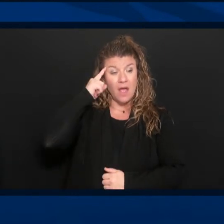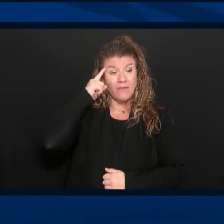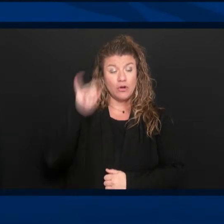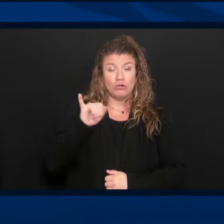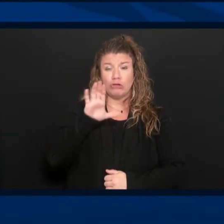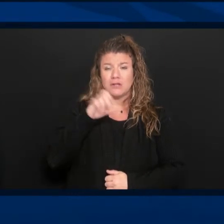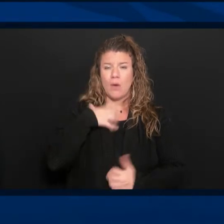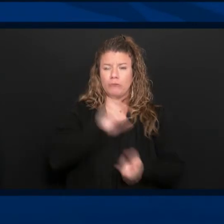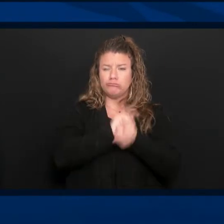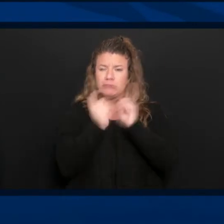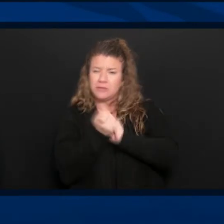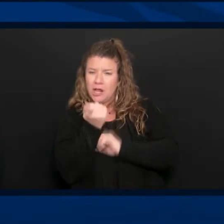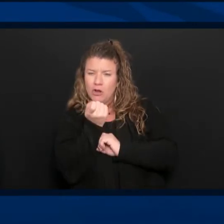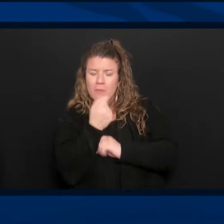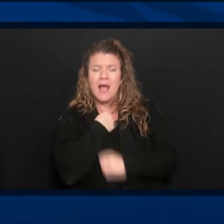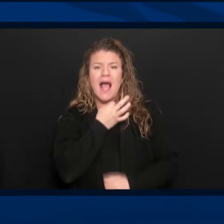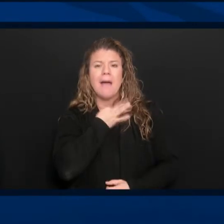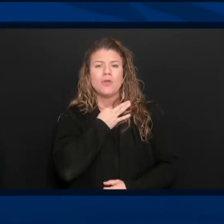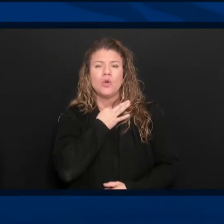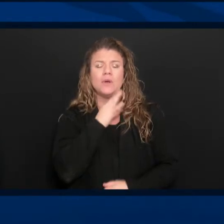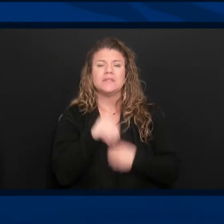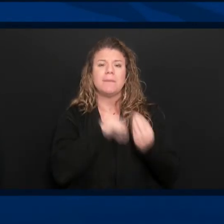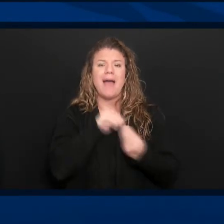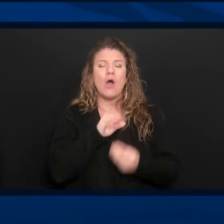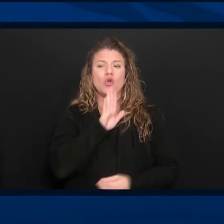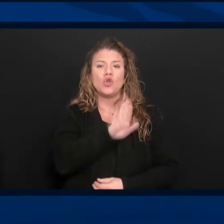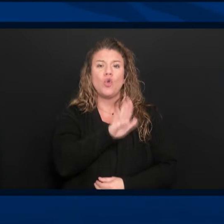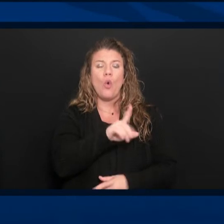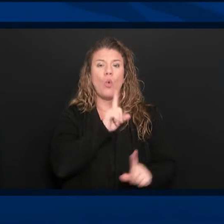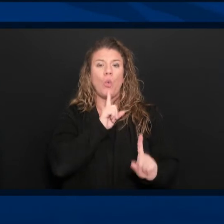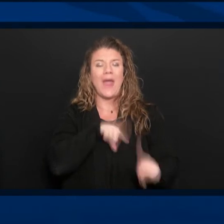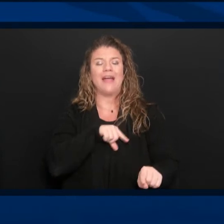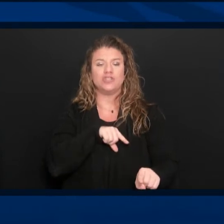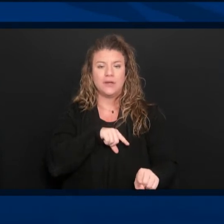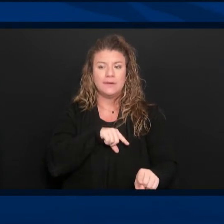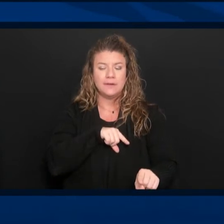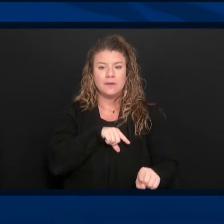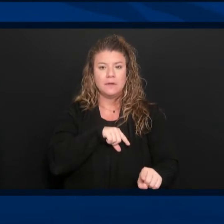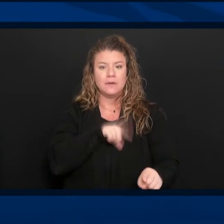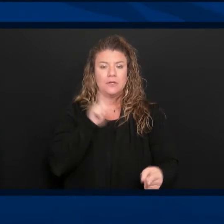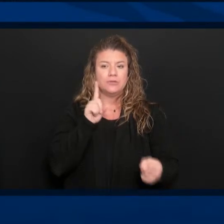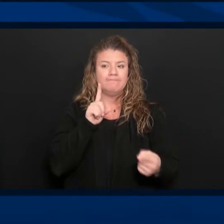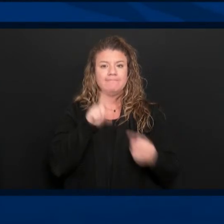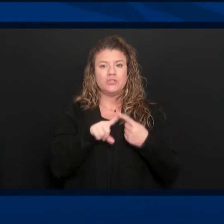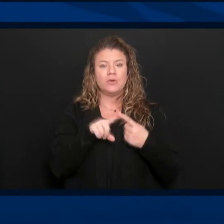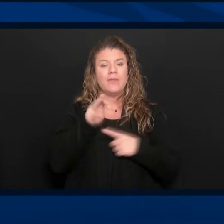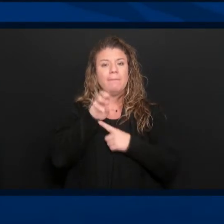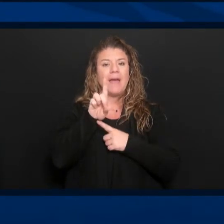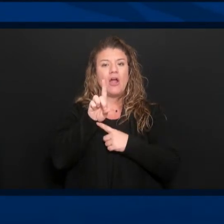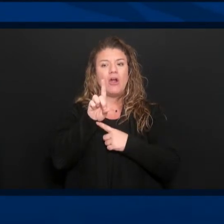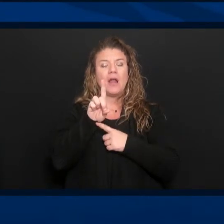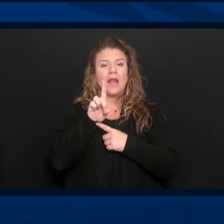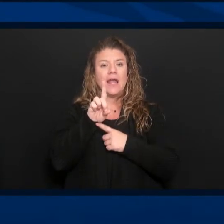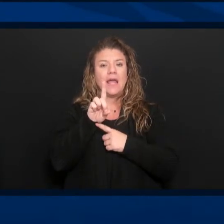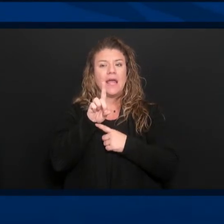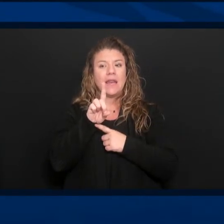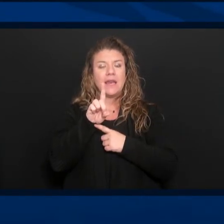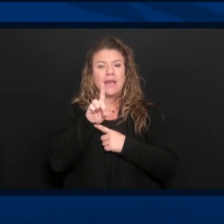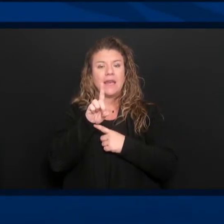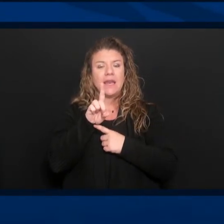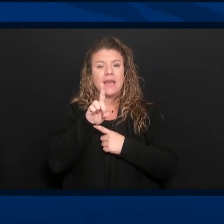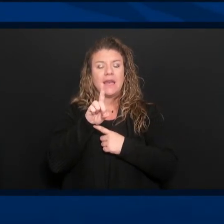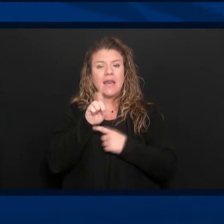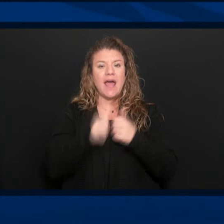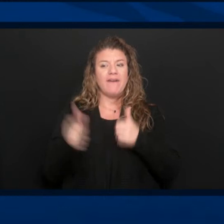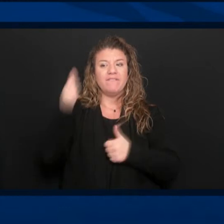bit, I'm curious about your reaction to the Maryland elected officials